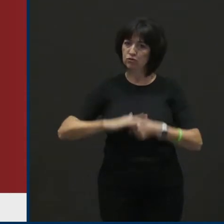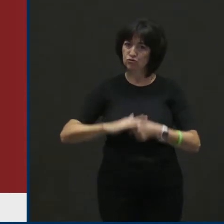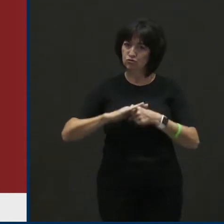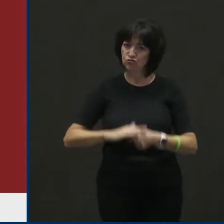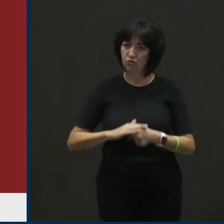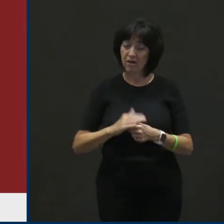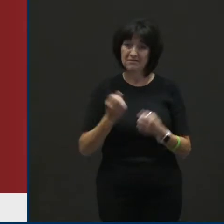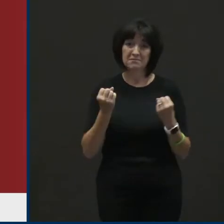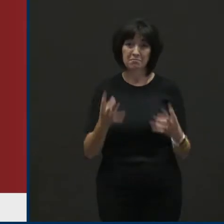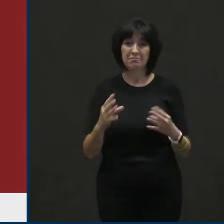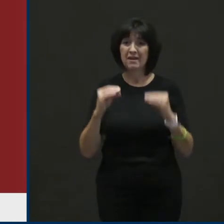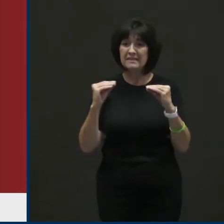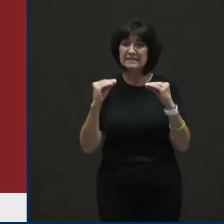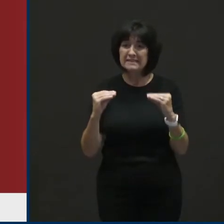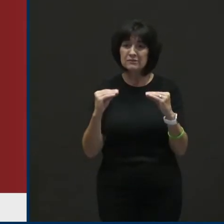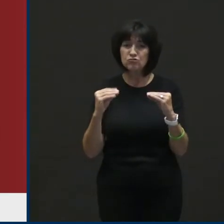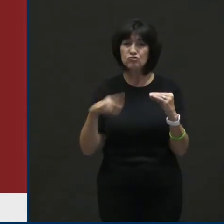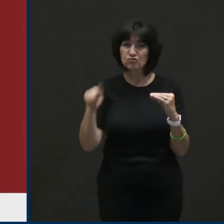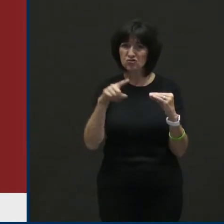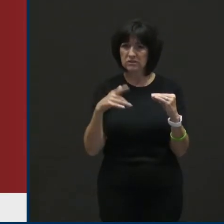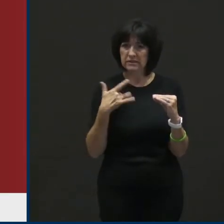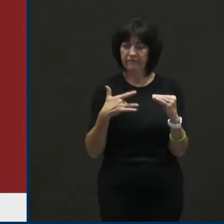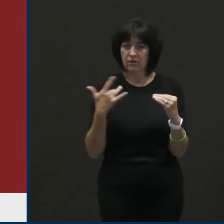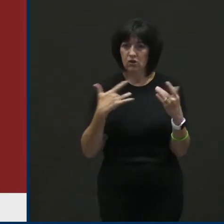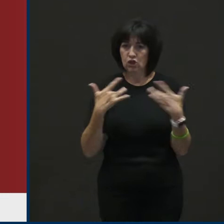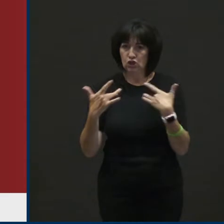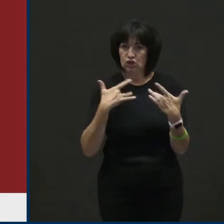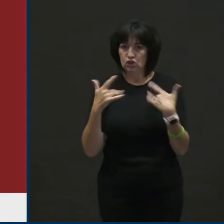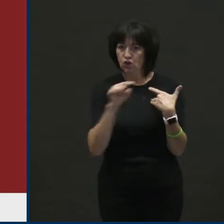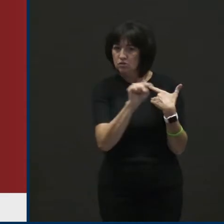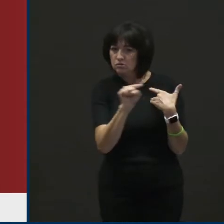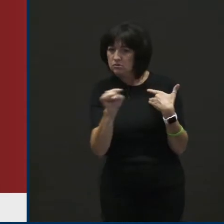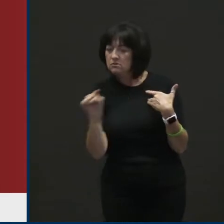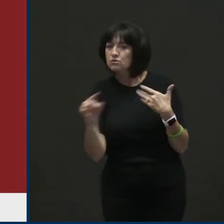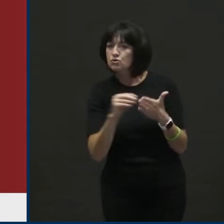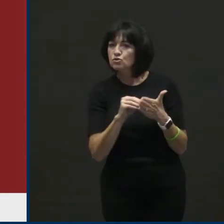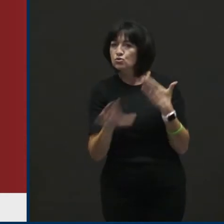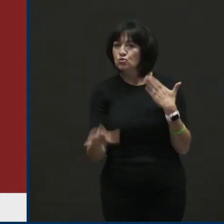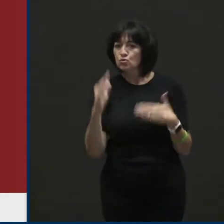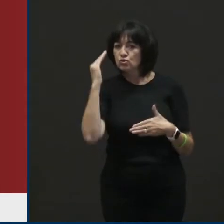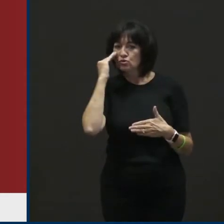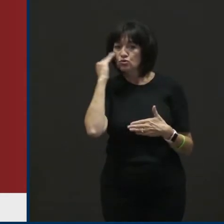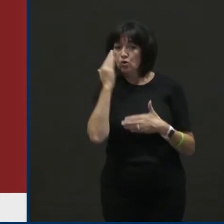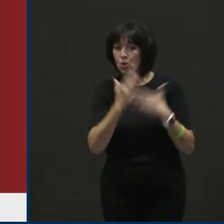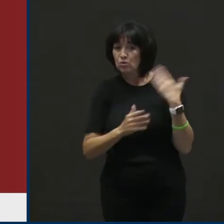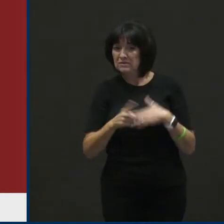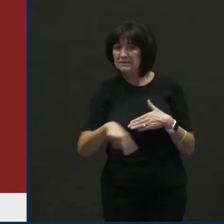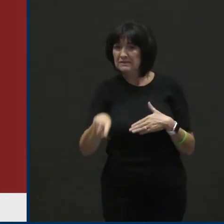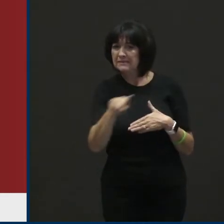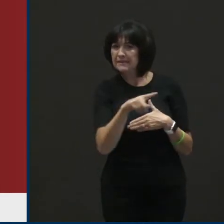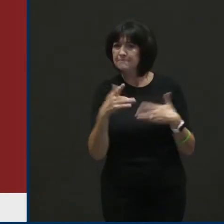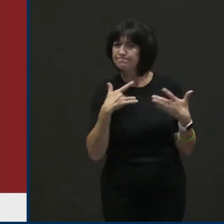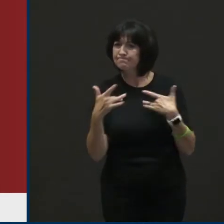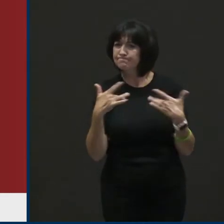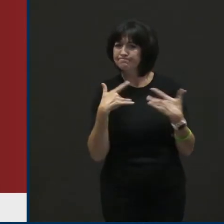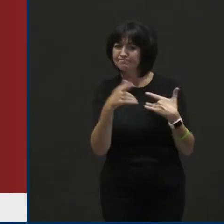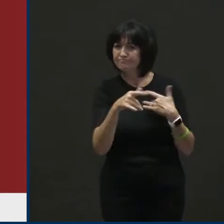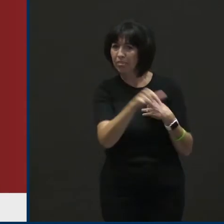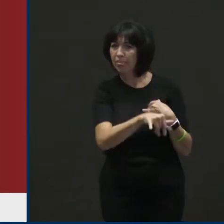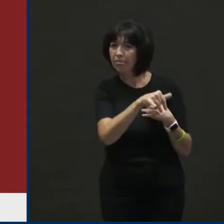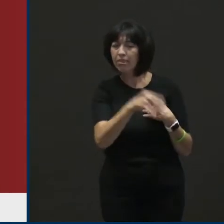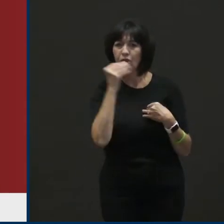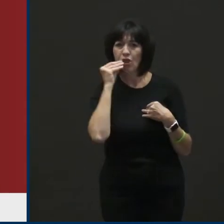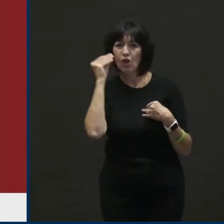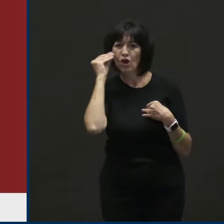be back in classrooms with them. But they want to be there safely. And so that's what we're trying to accomplish. I